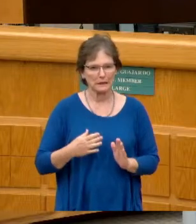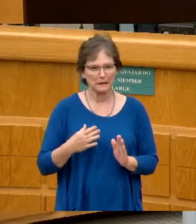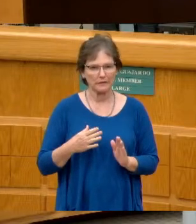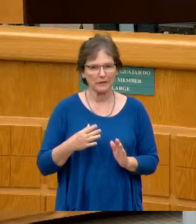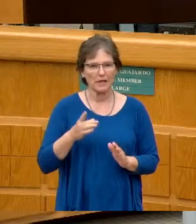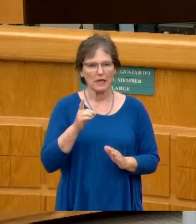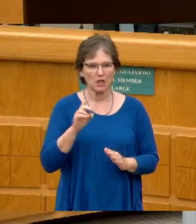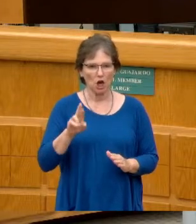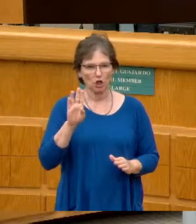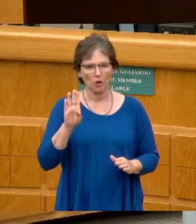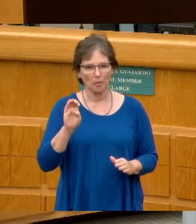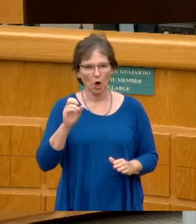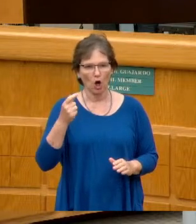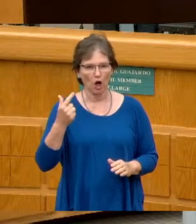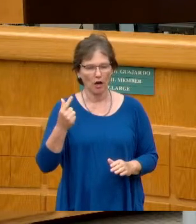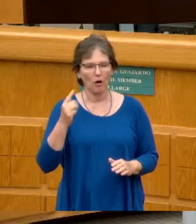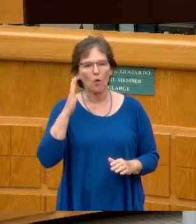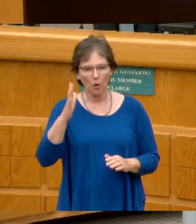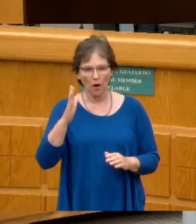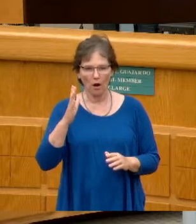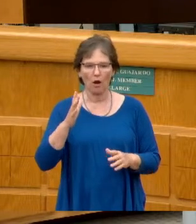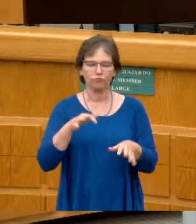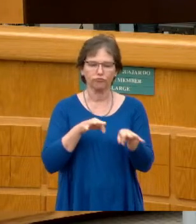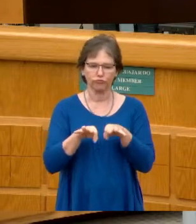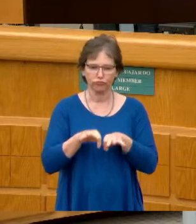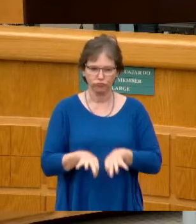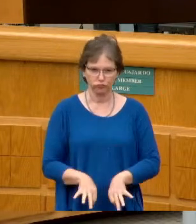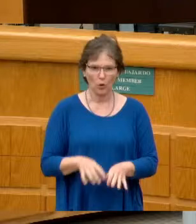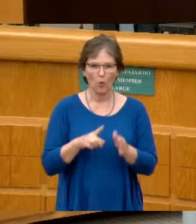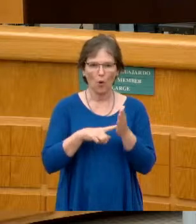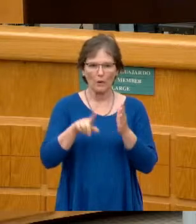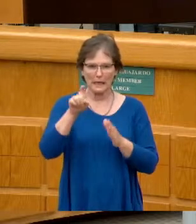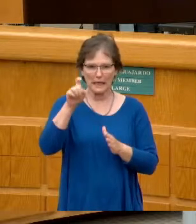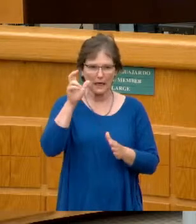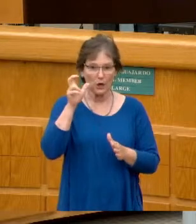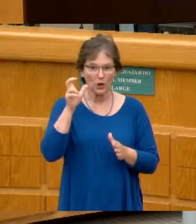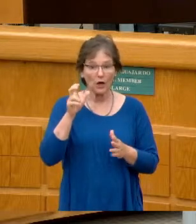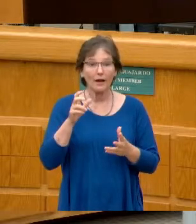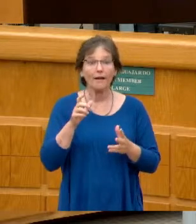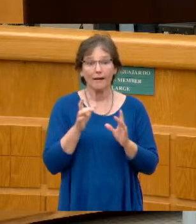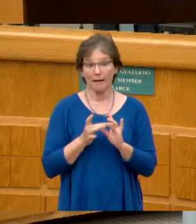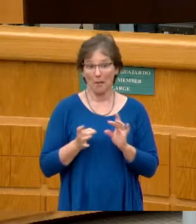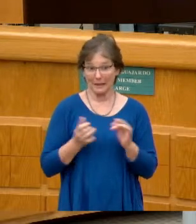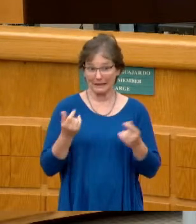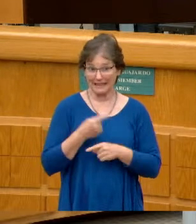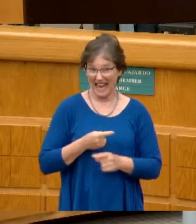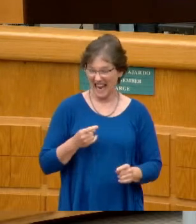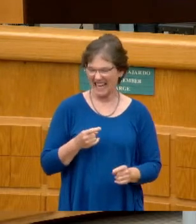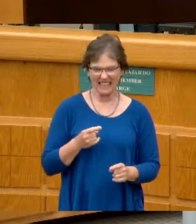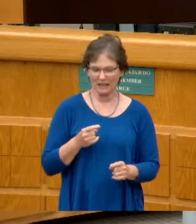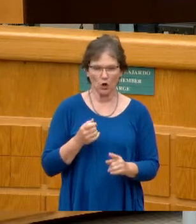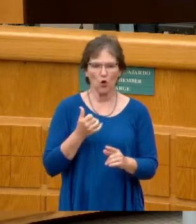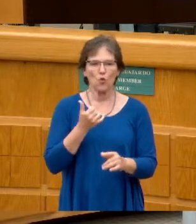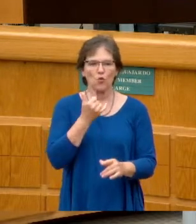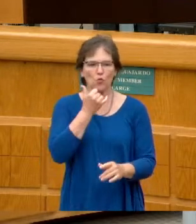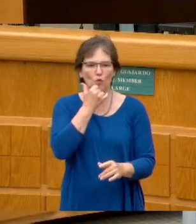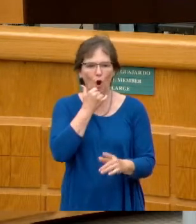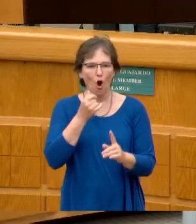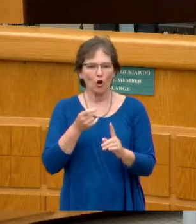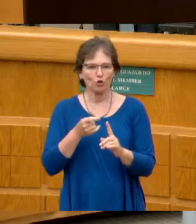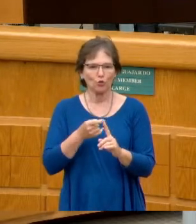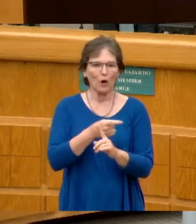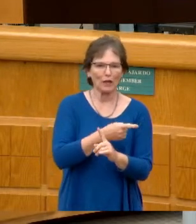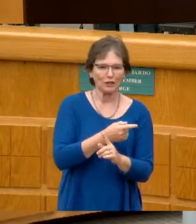attention to that. Keep your social distancing. What I'd like to do to get us started today, and then Annette Rodriguez will come and give